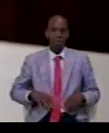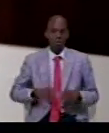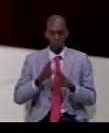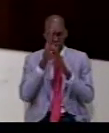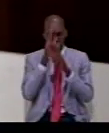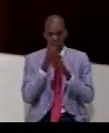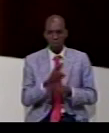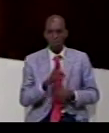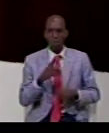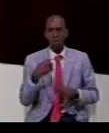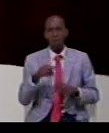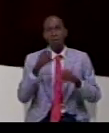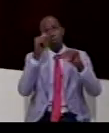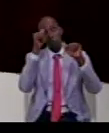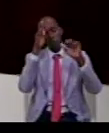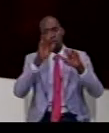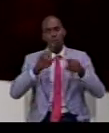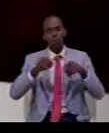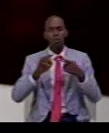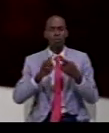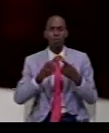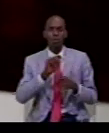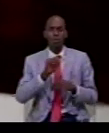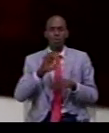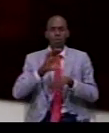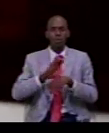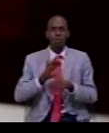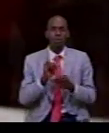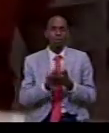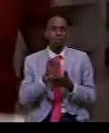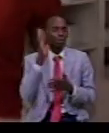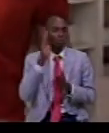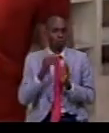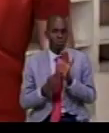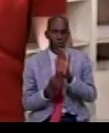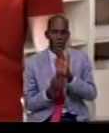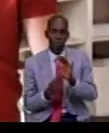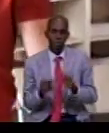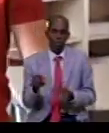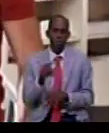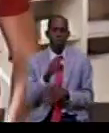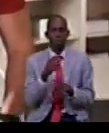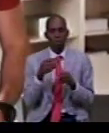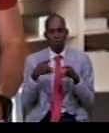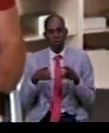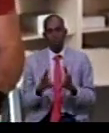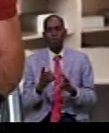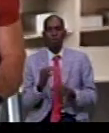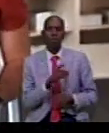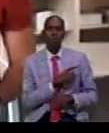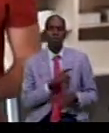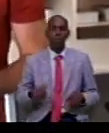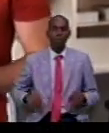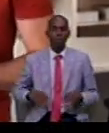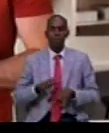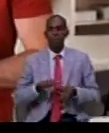Father. Get to a church that will show you the way of the Lord. You don't sit